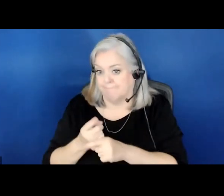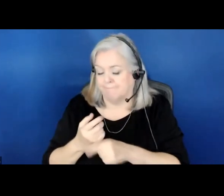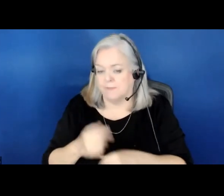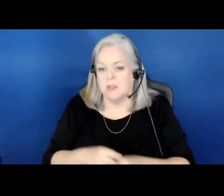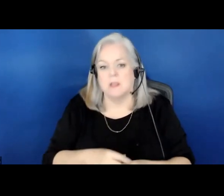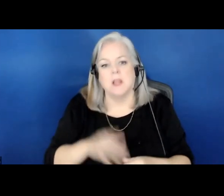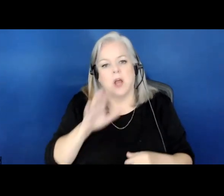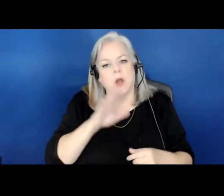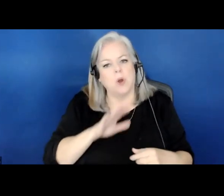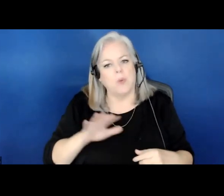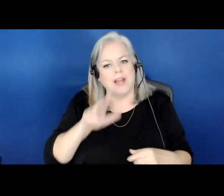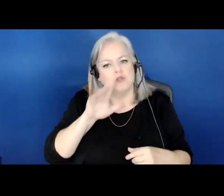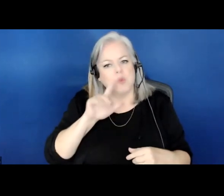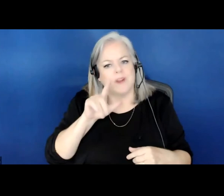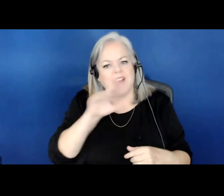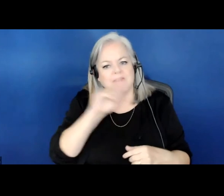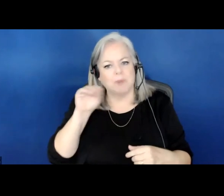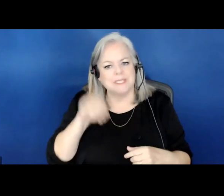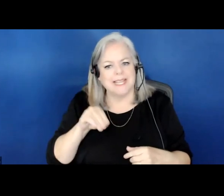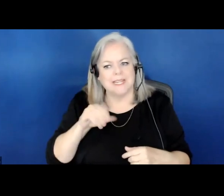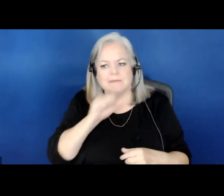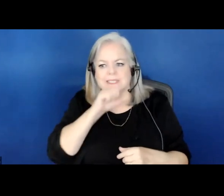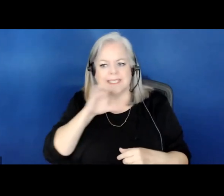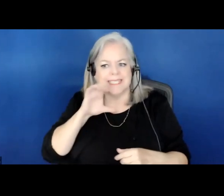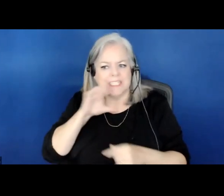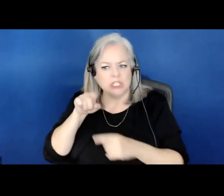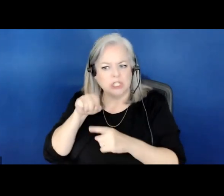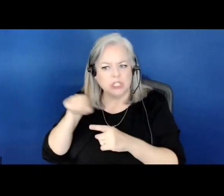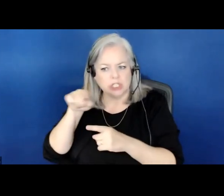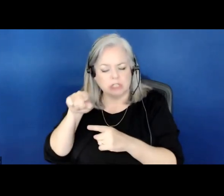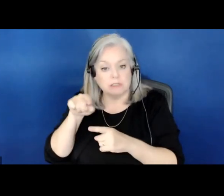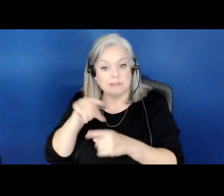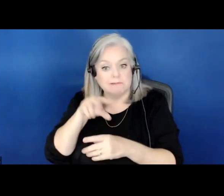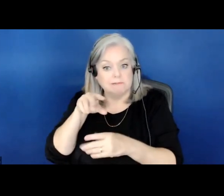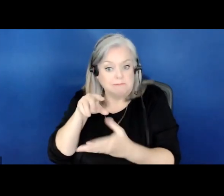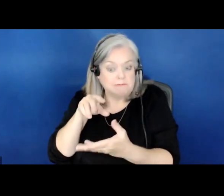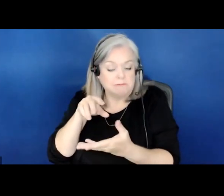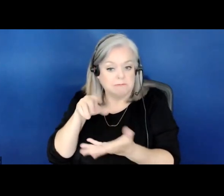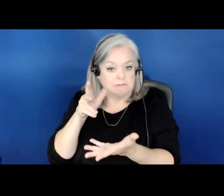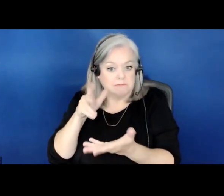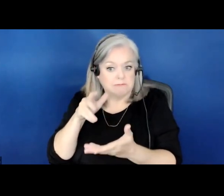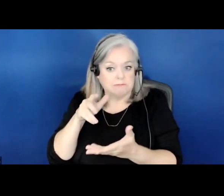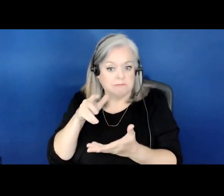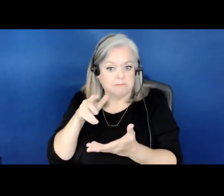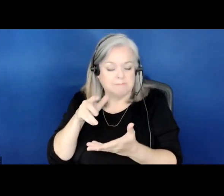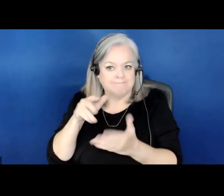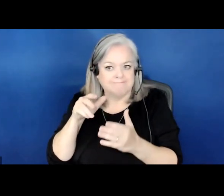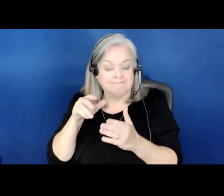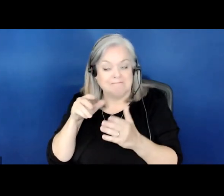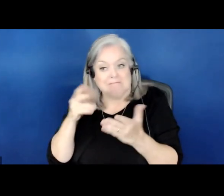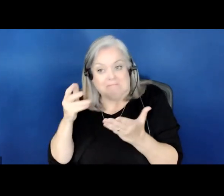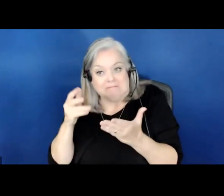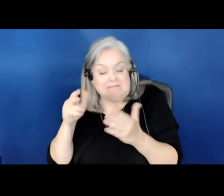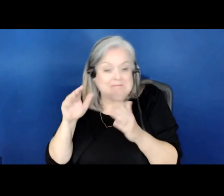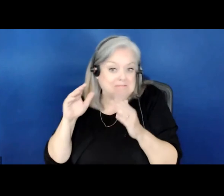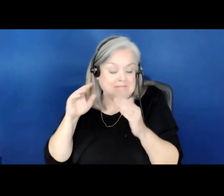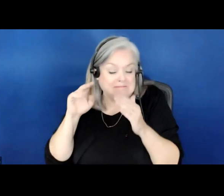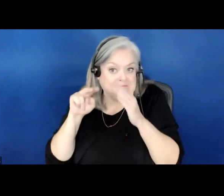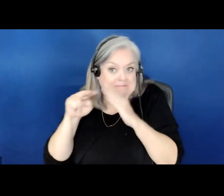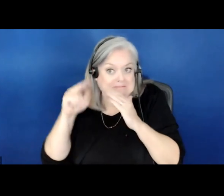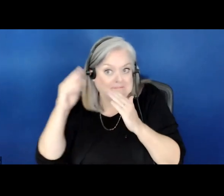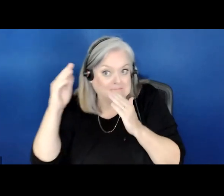25% of seniors are not anticipated to, but